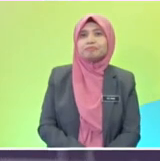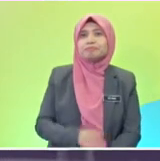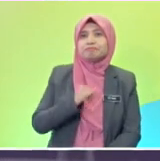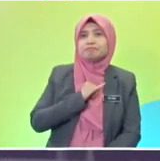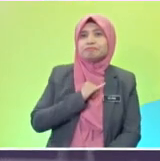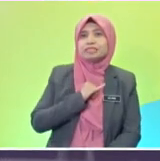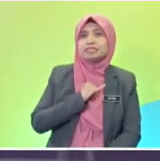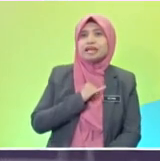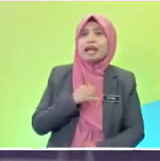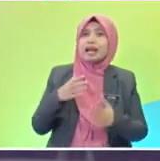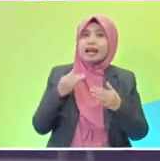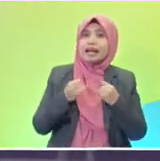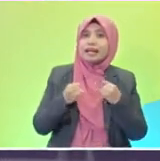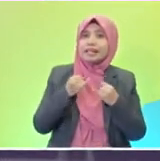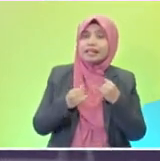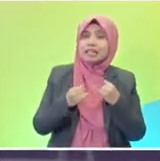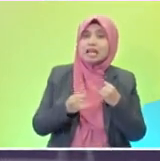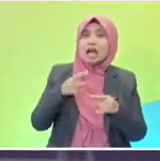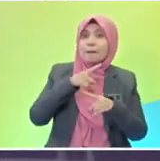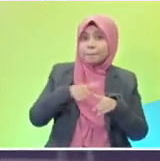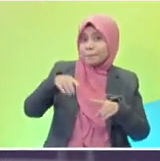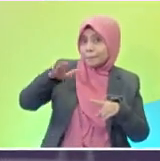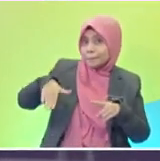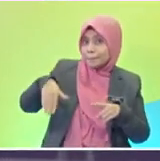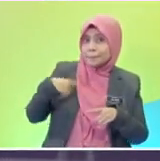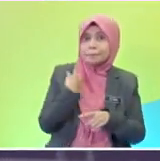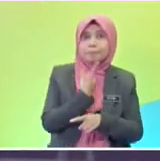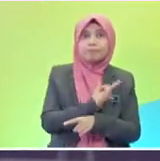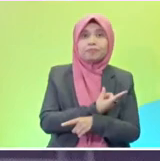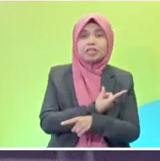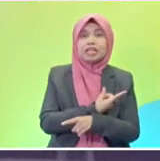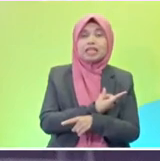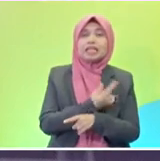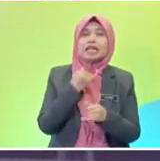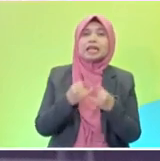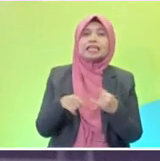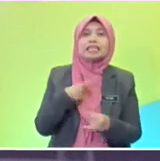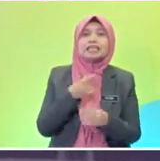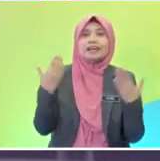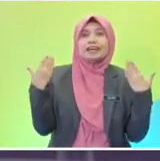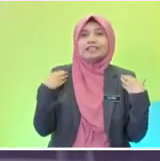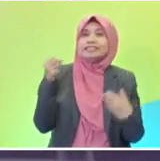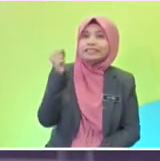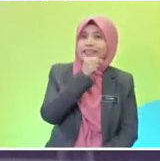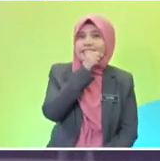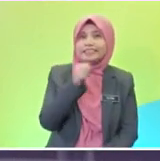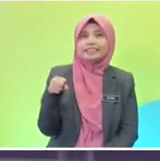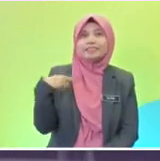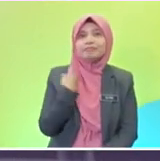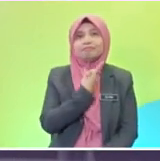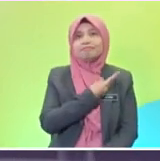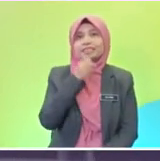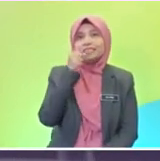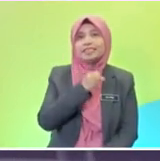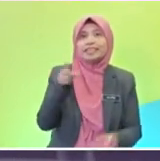end of today's class. But before we end today's class, don't worry, we have a song for you all. And you know the song. I know you know the